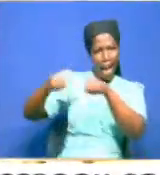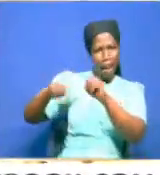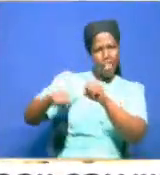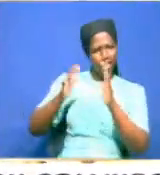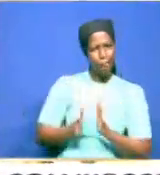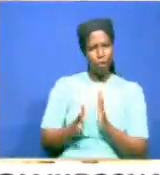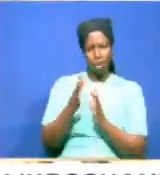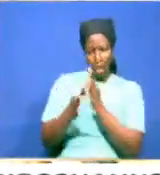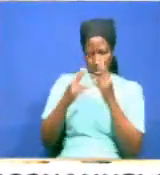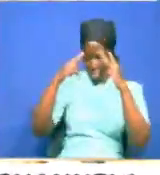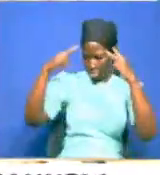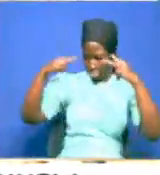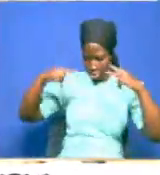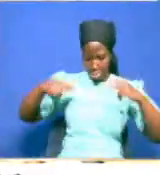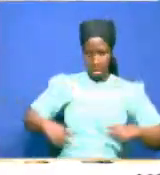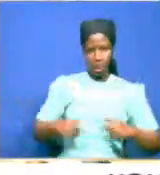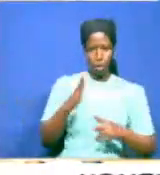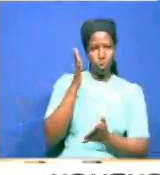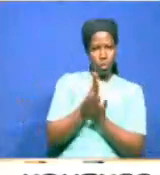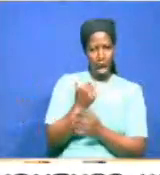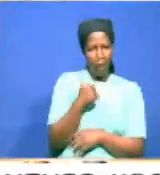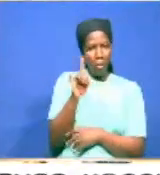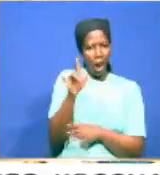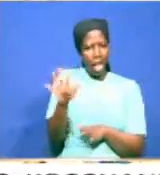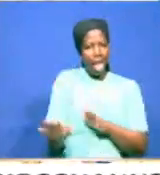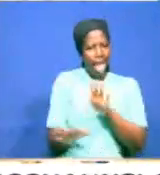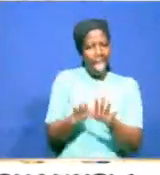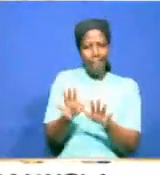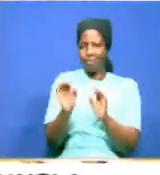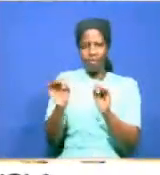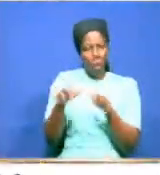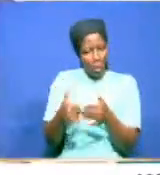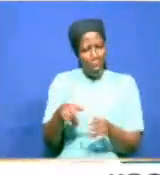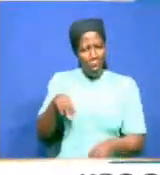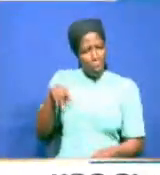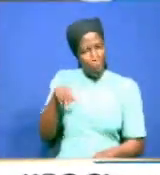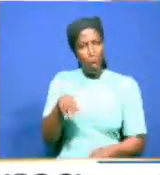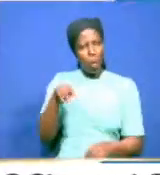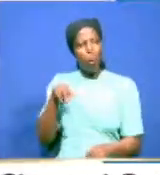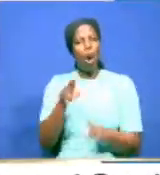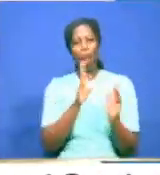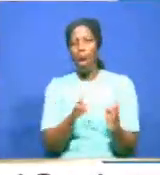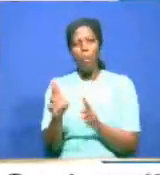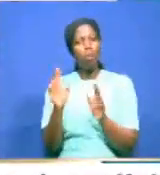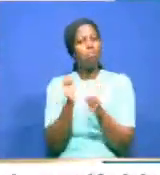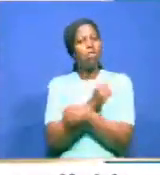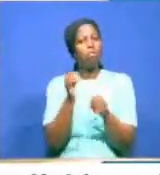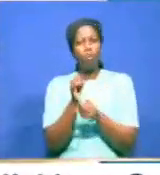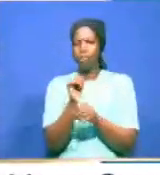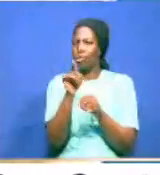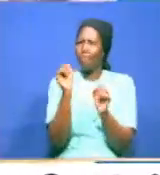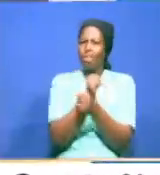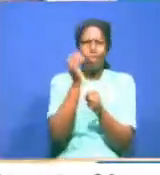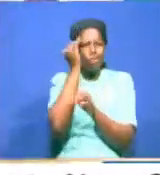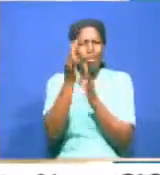the fact that I do not have one leg or I'm, you know, I'm not able to walk normally, then you will not know that I have the potential to do